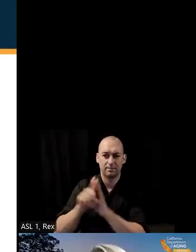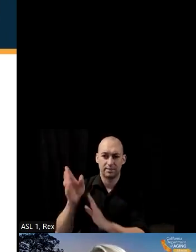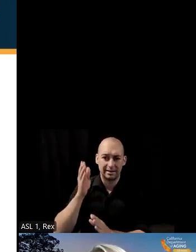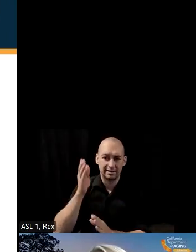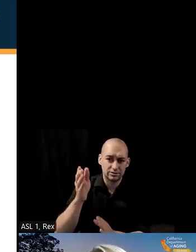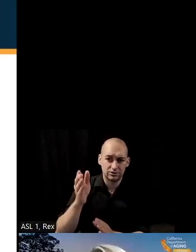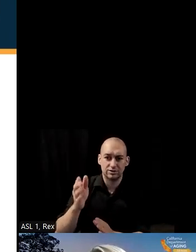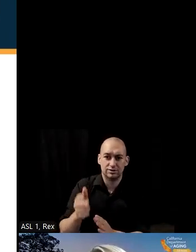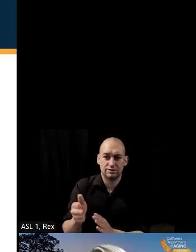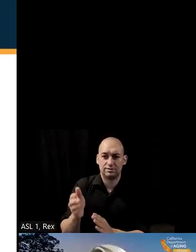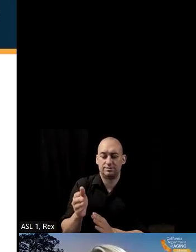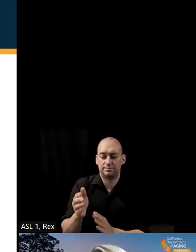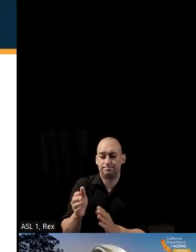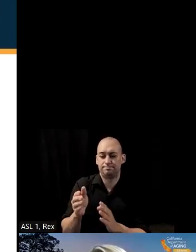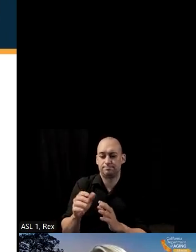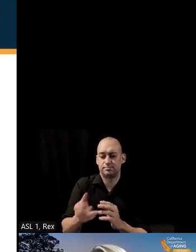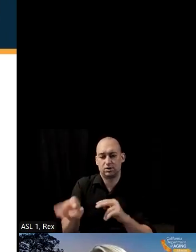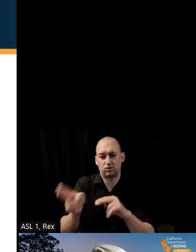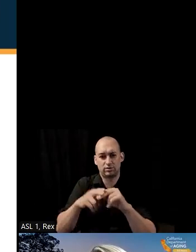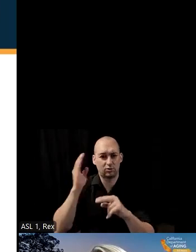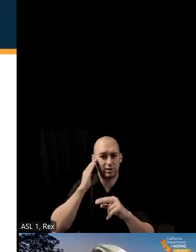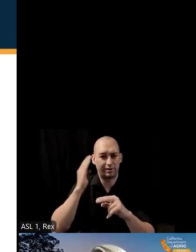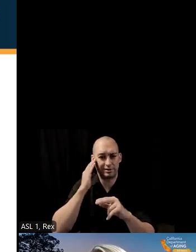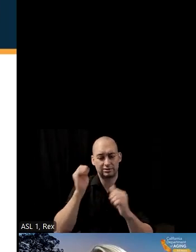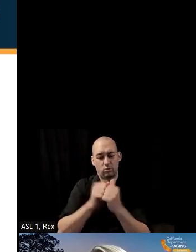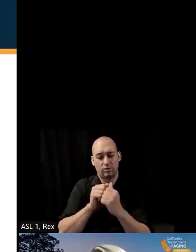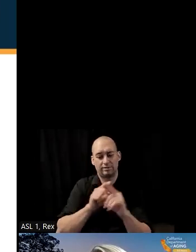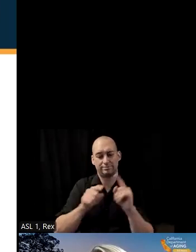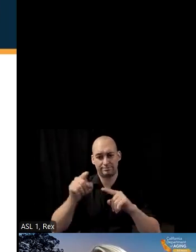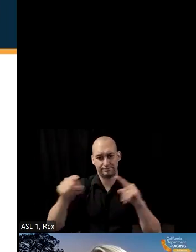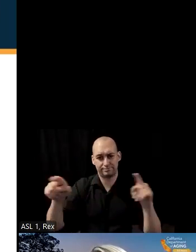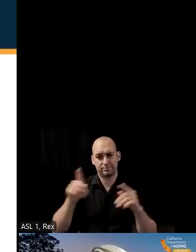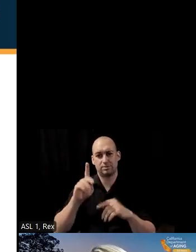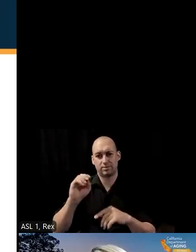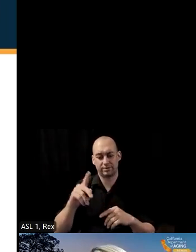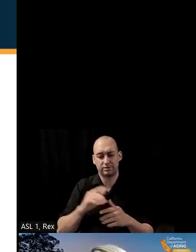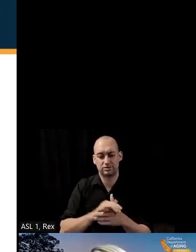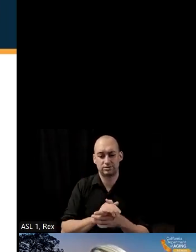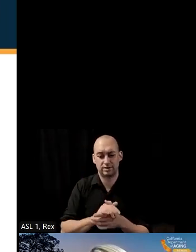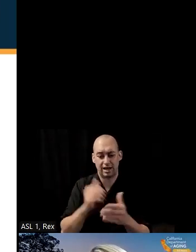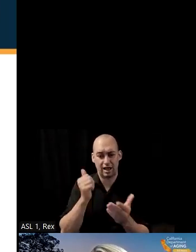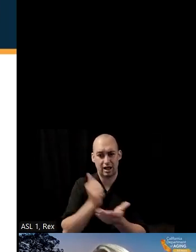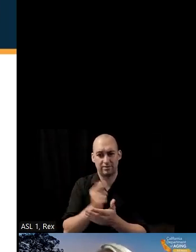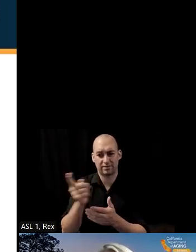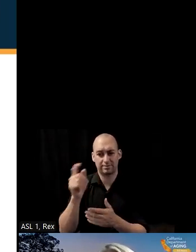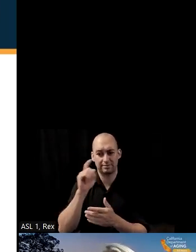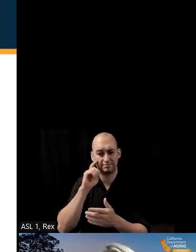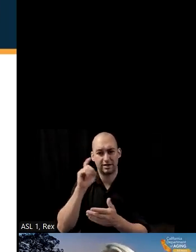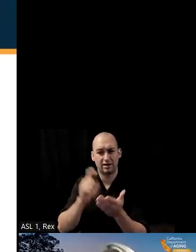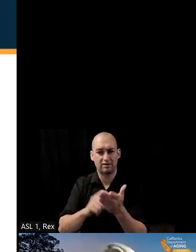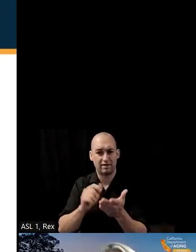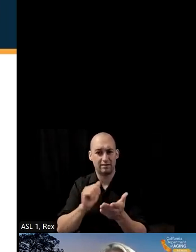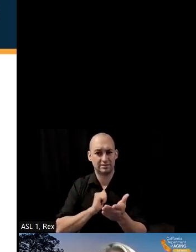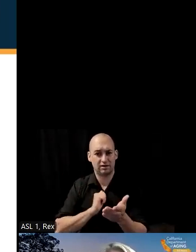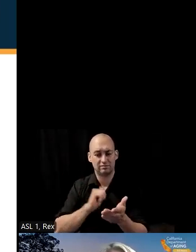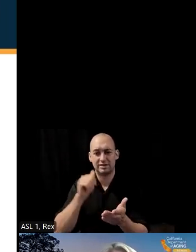so that we can raise awareness among our caregiver population to help them identify as caregivers and to know where to go